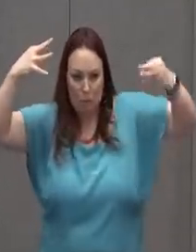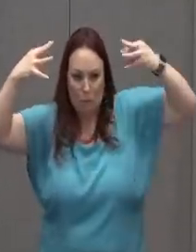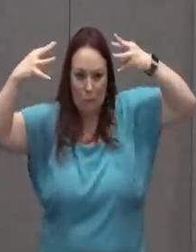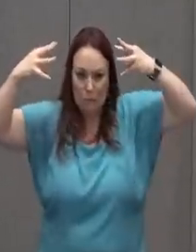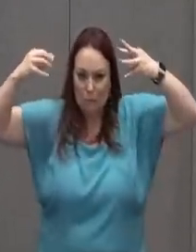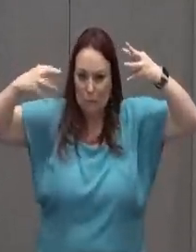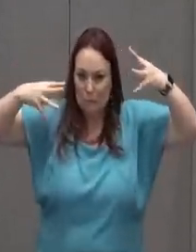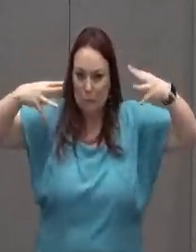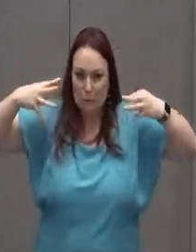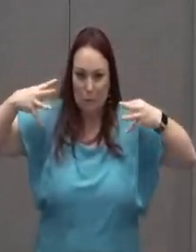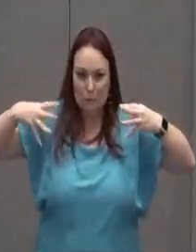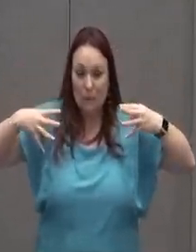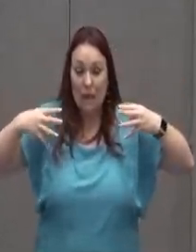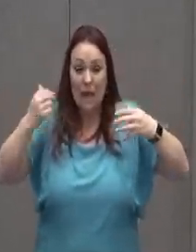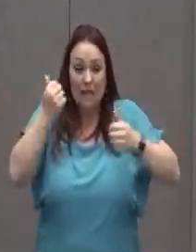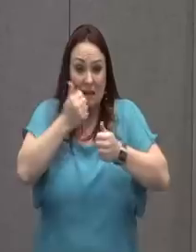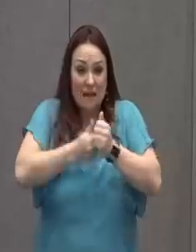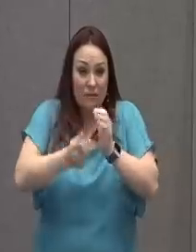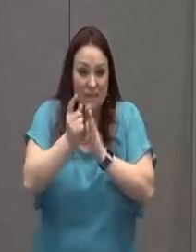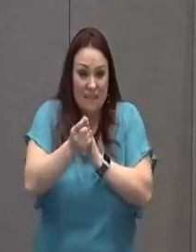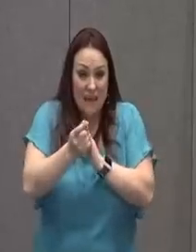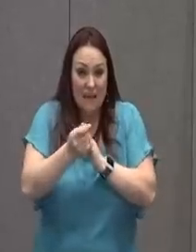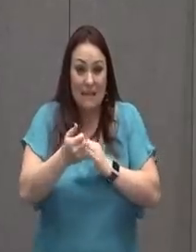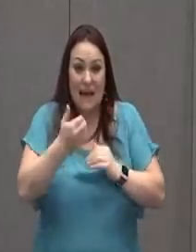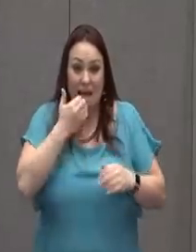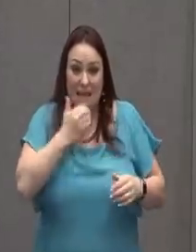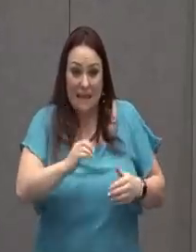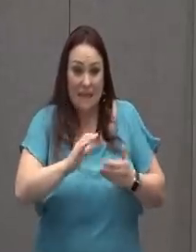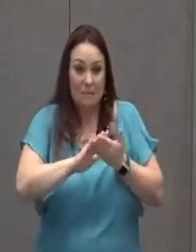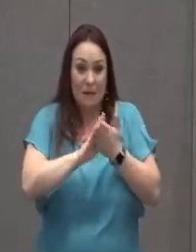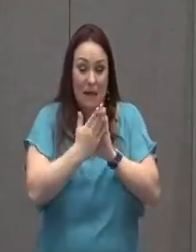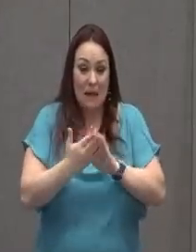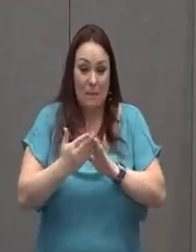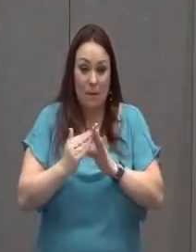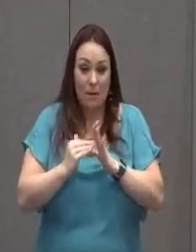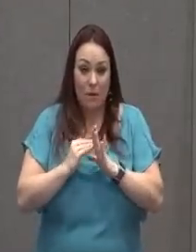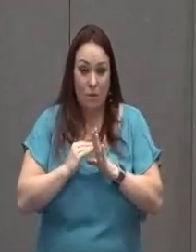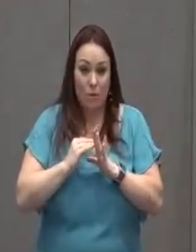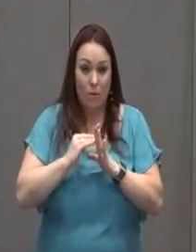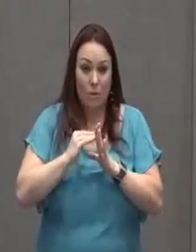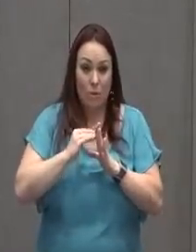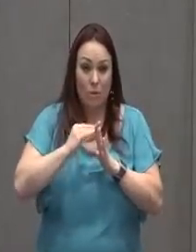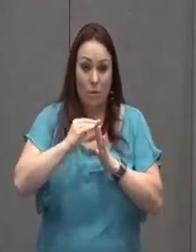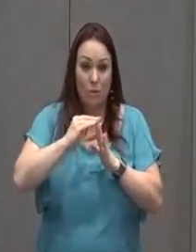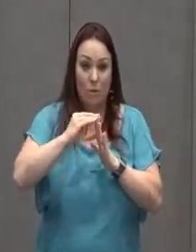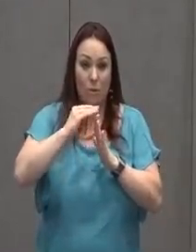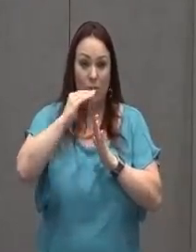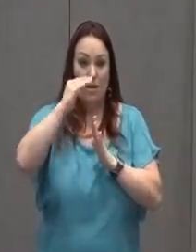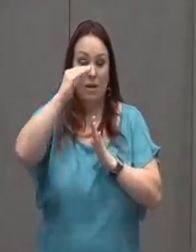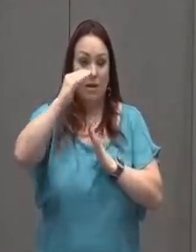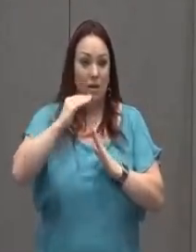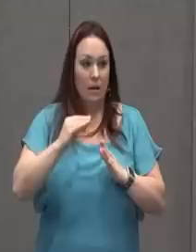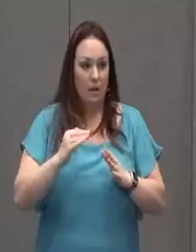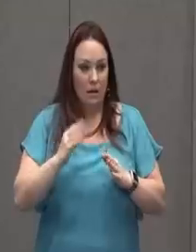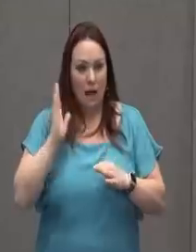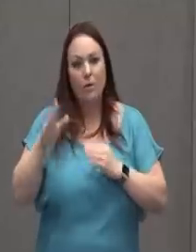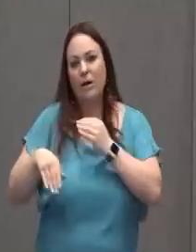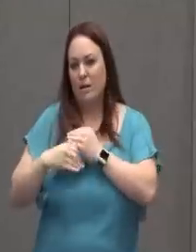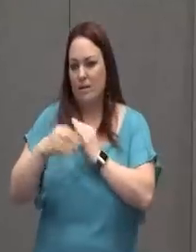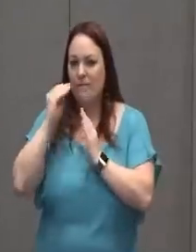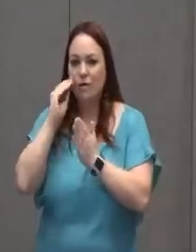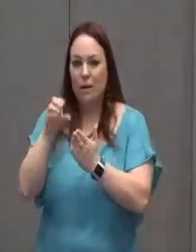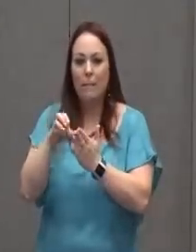to them that every second the temperature was rising. Huh. I'm going to add that for my